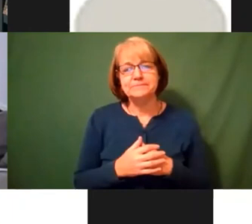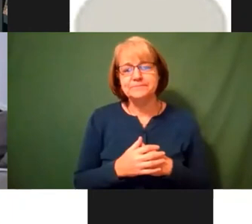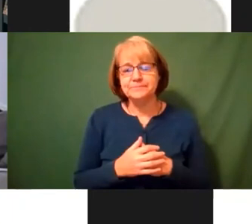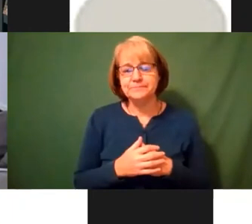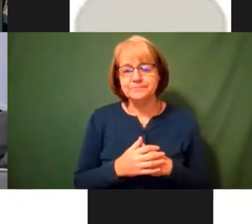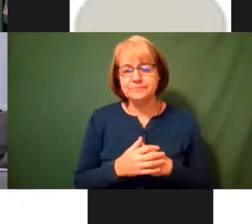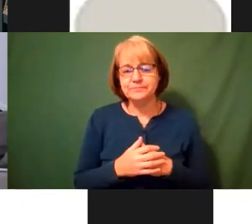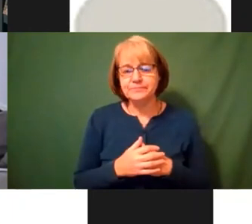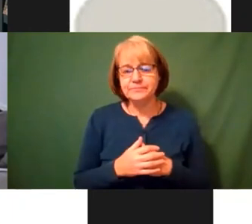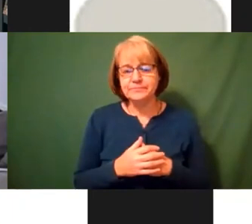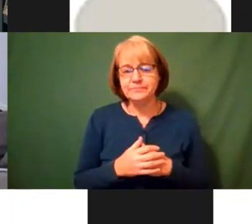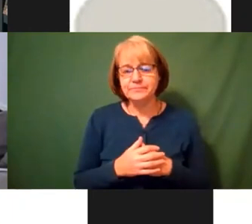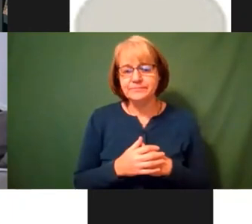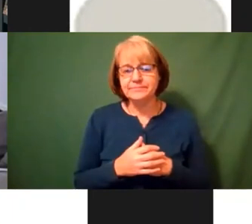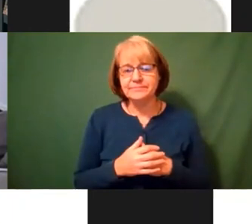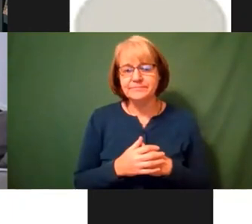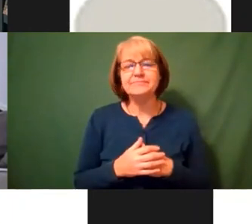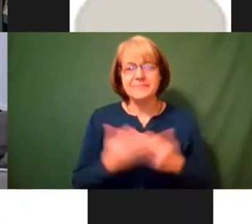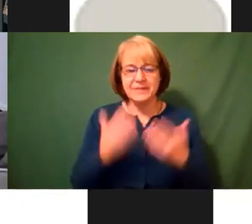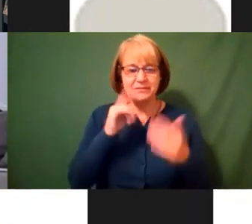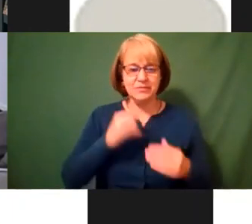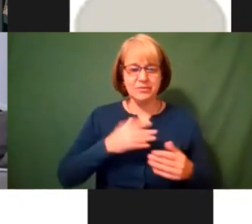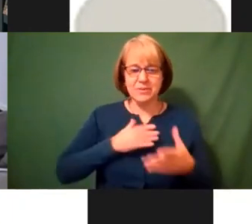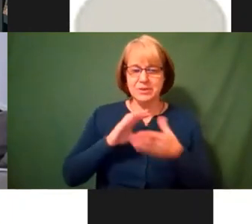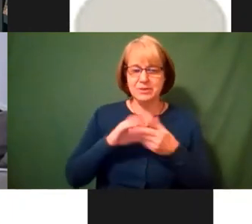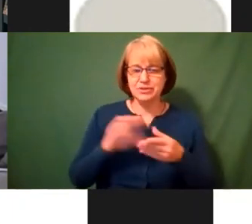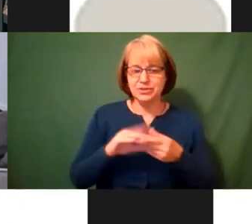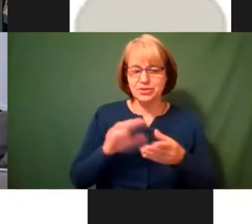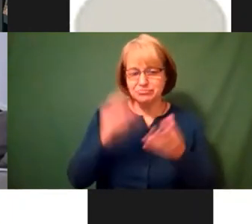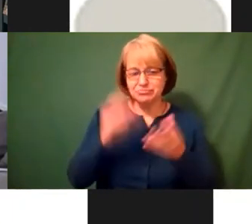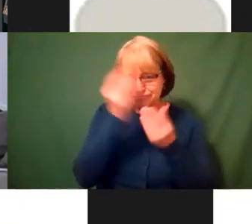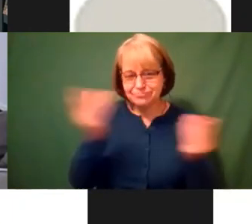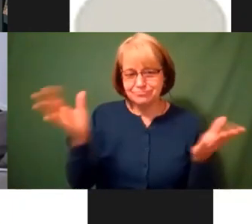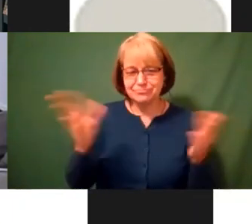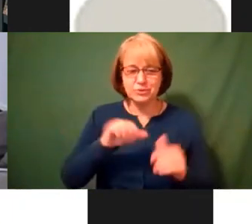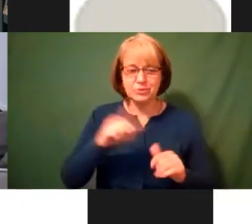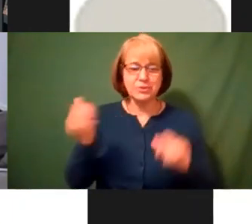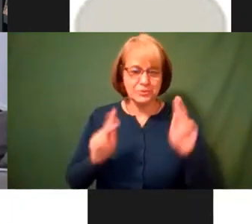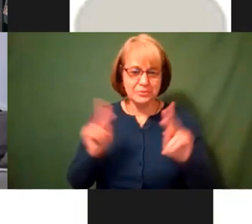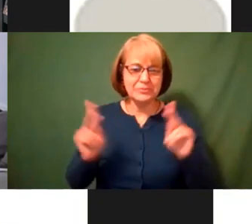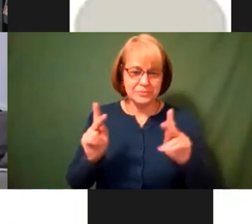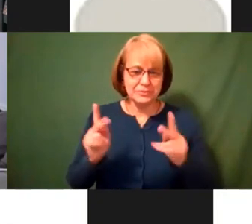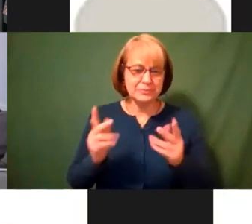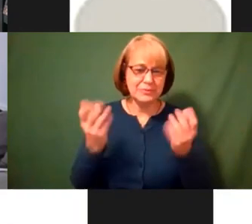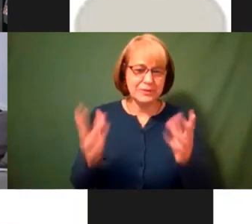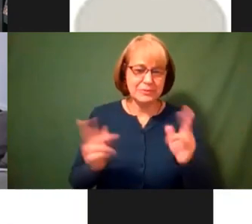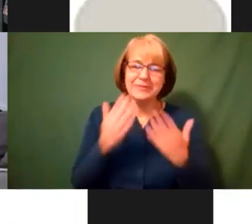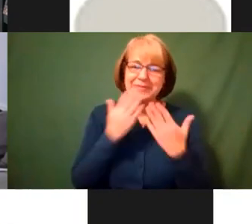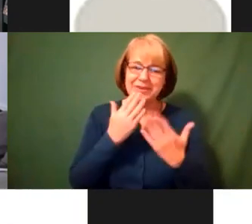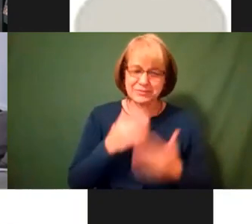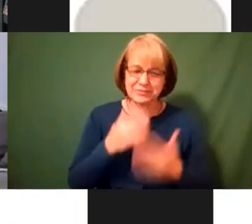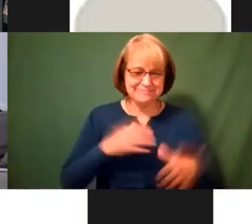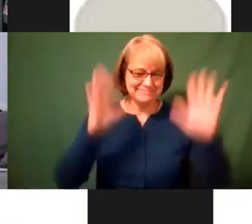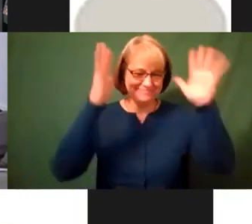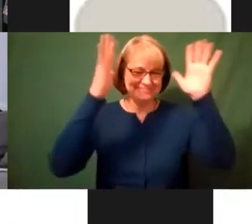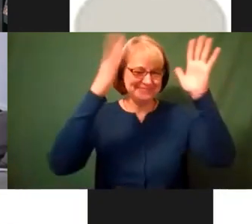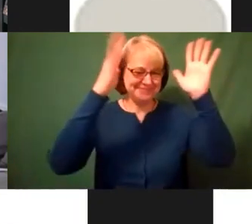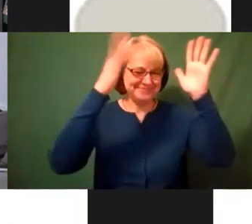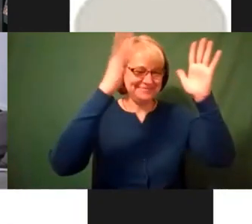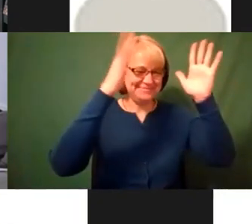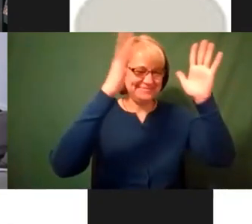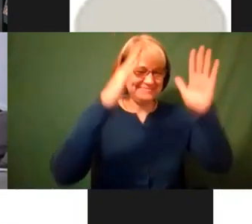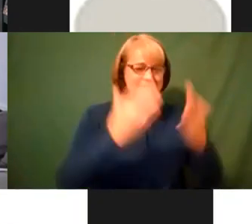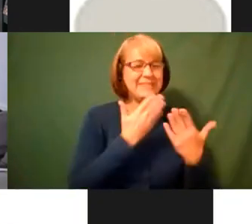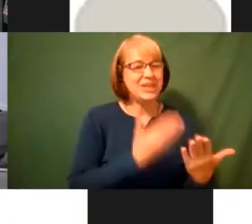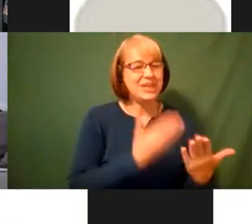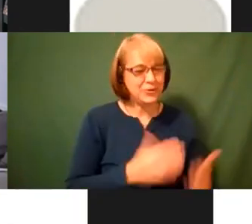your making what I had to share available to so many more people. And so I appreciate that. Thank you. Thank you.